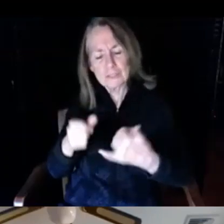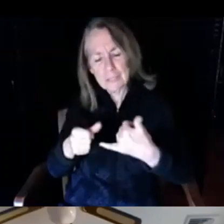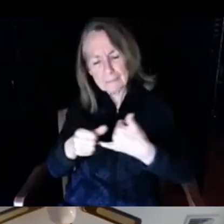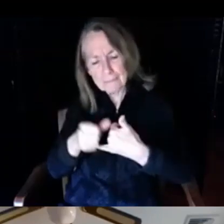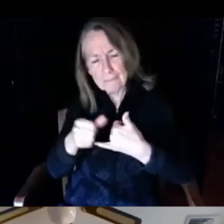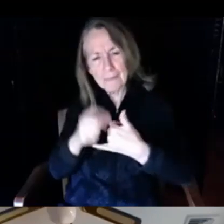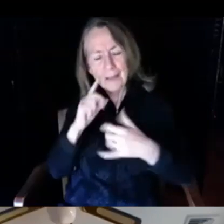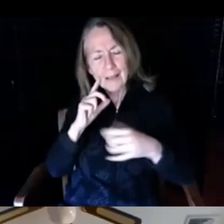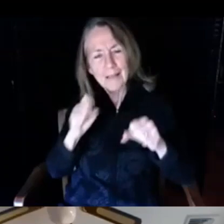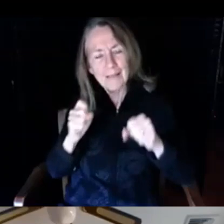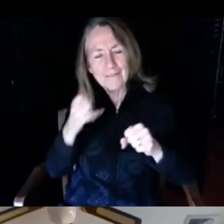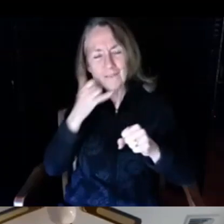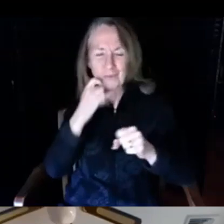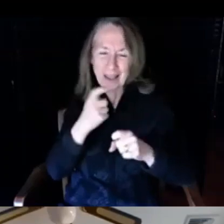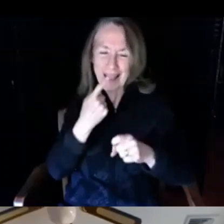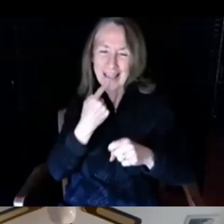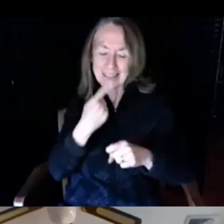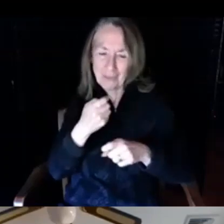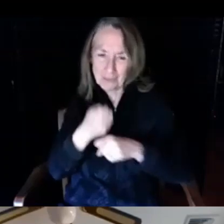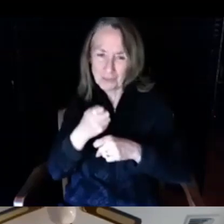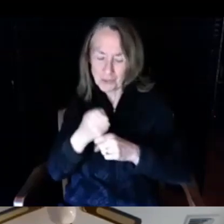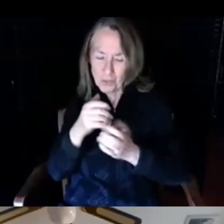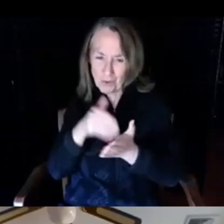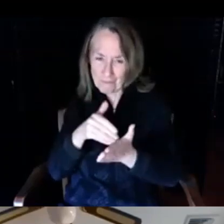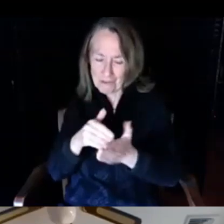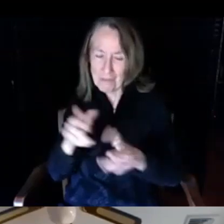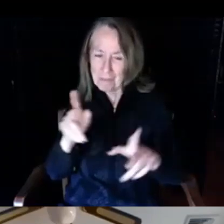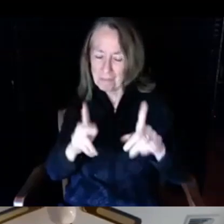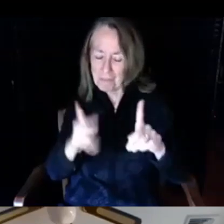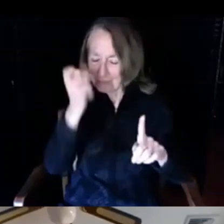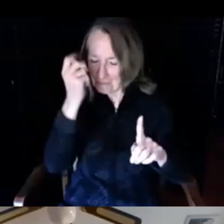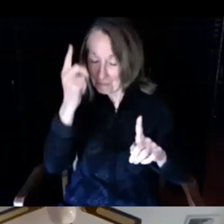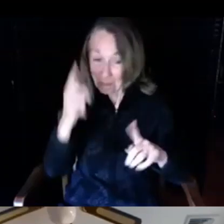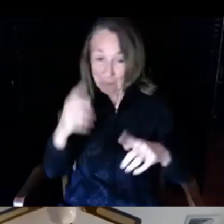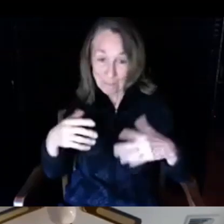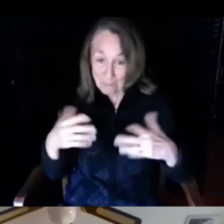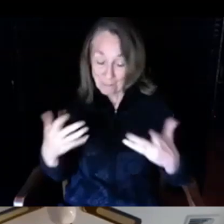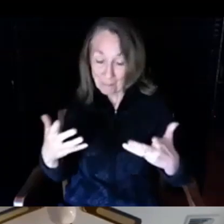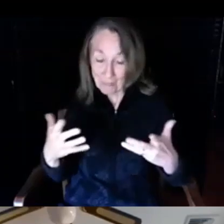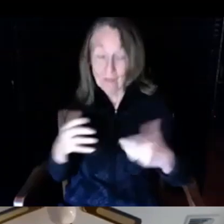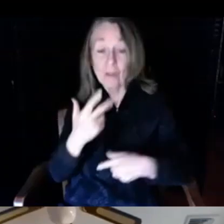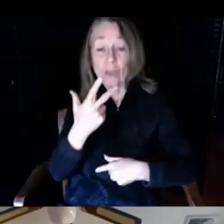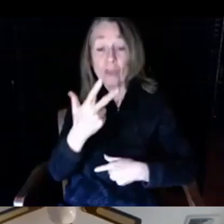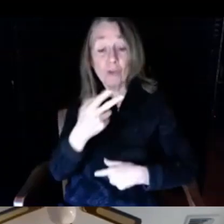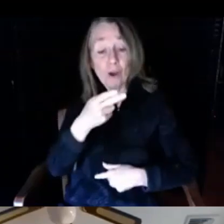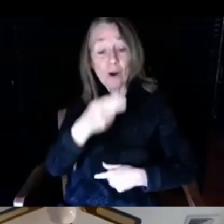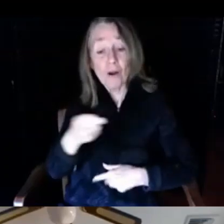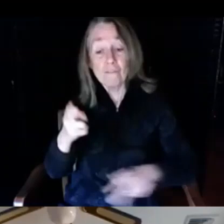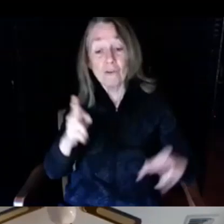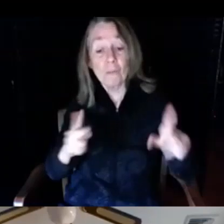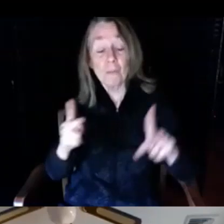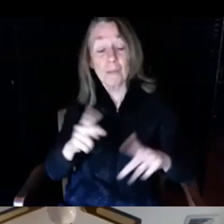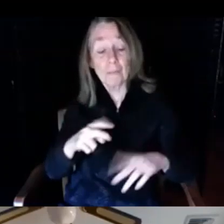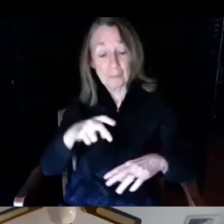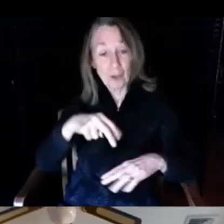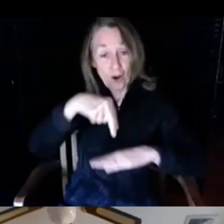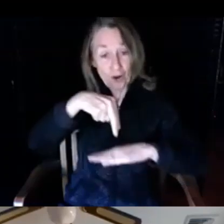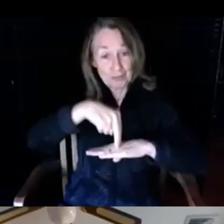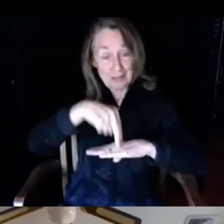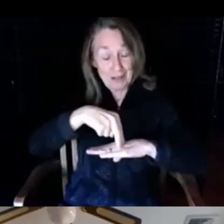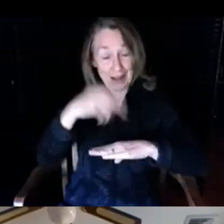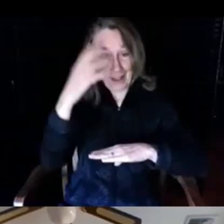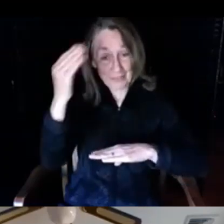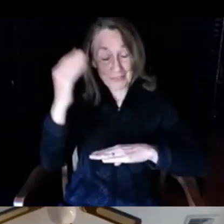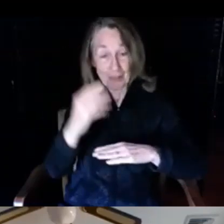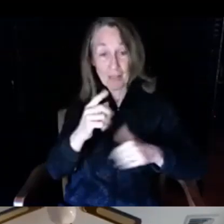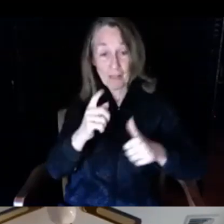this joke a lot because I think it makes sense and most people can relate to it. Three hard of hearing people are standing on the street corner. The first one says, "Brr,